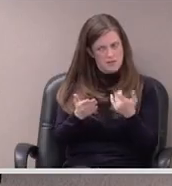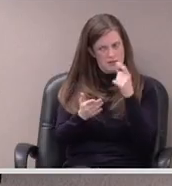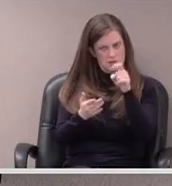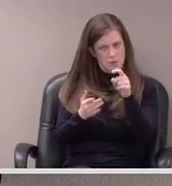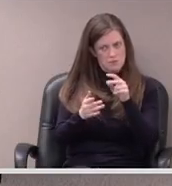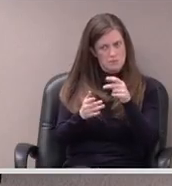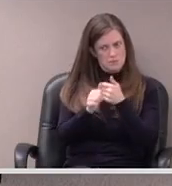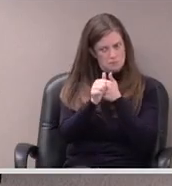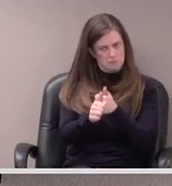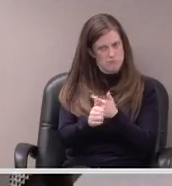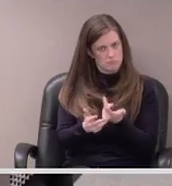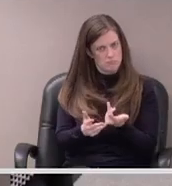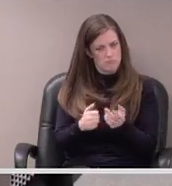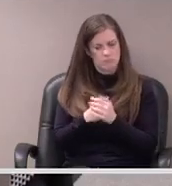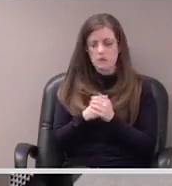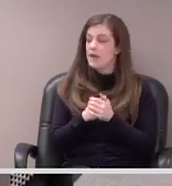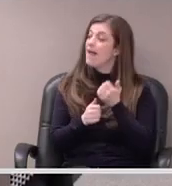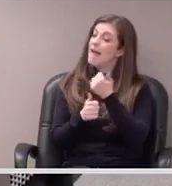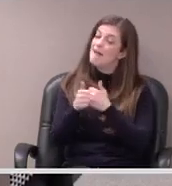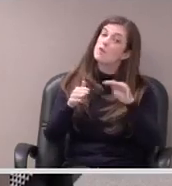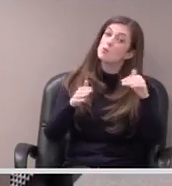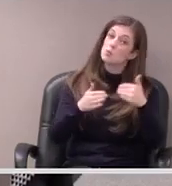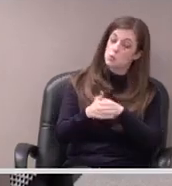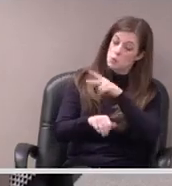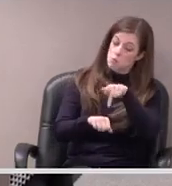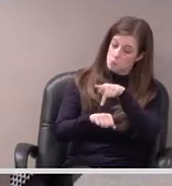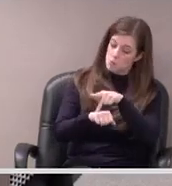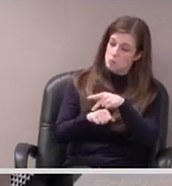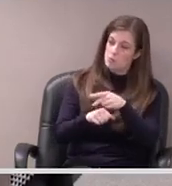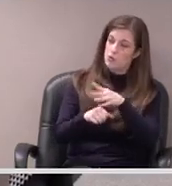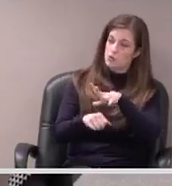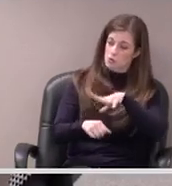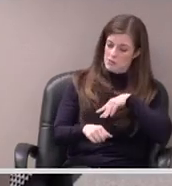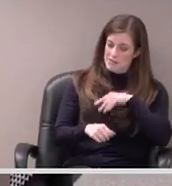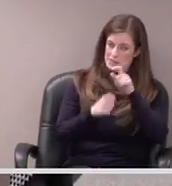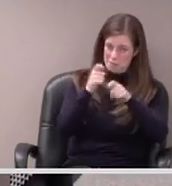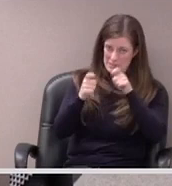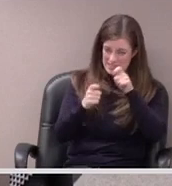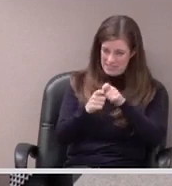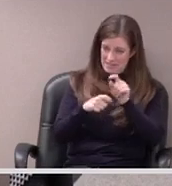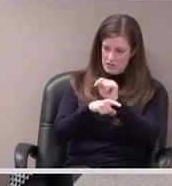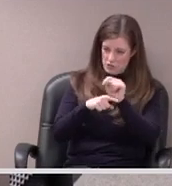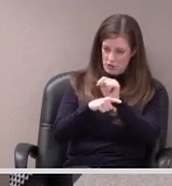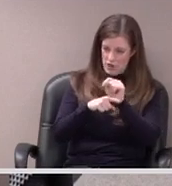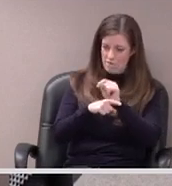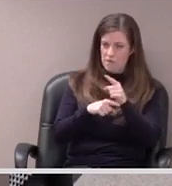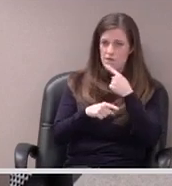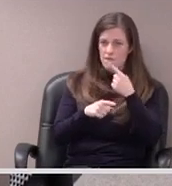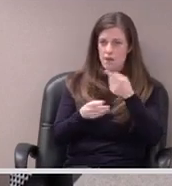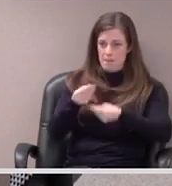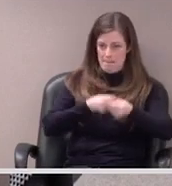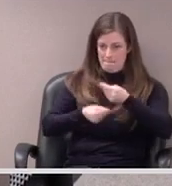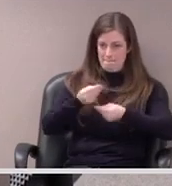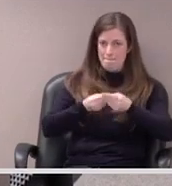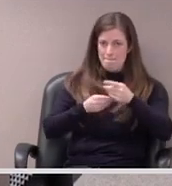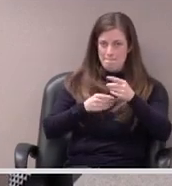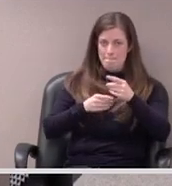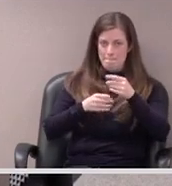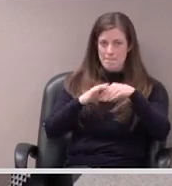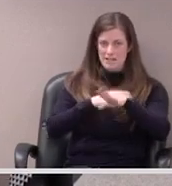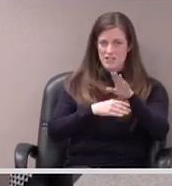be observed? Every new principal receives specific training from budget, John Colopy's office, and